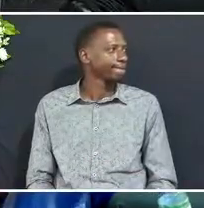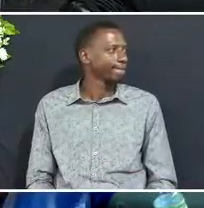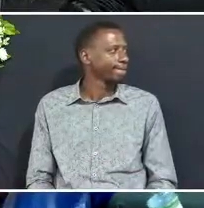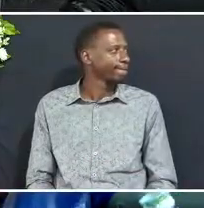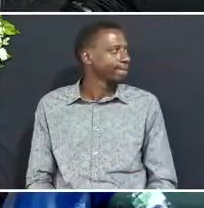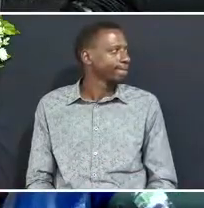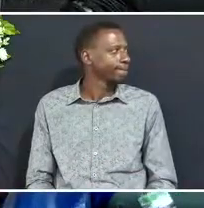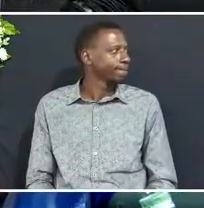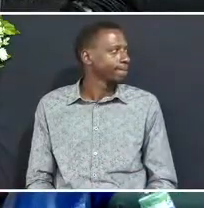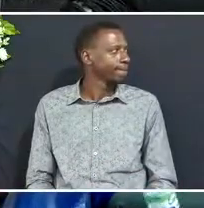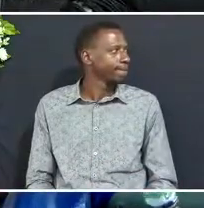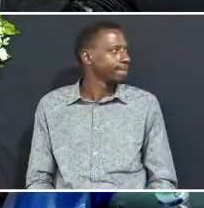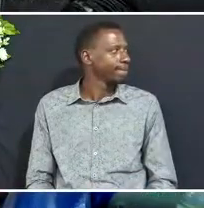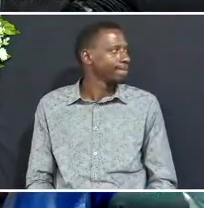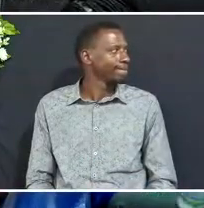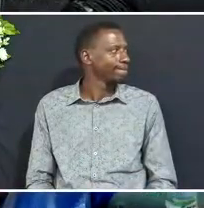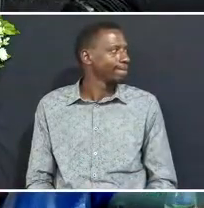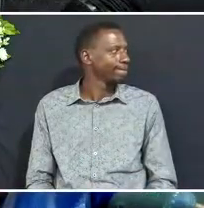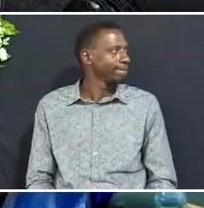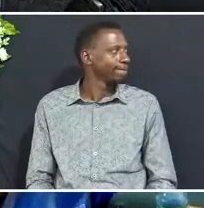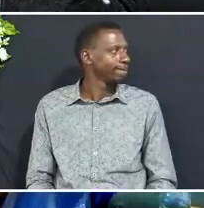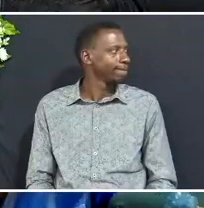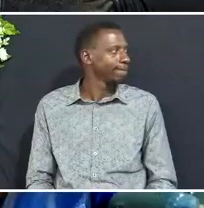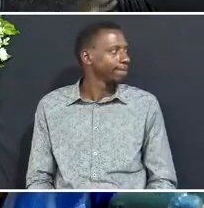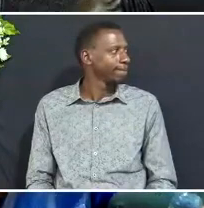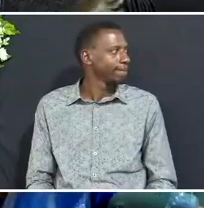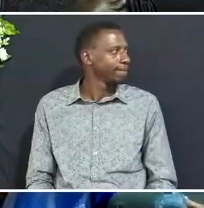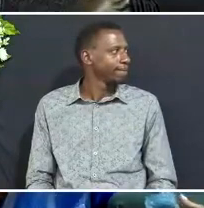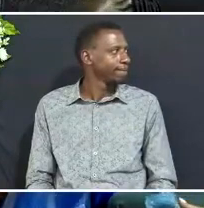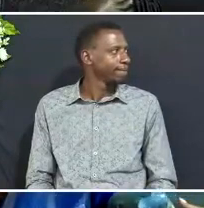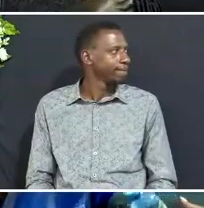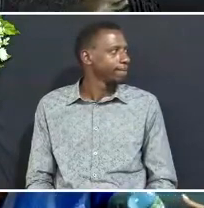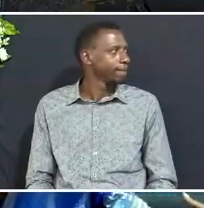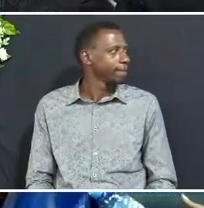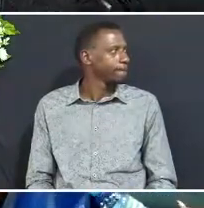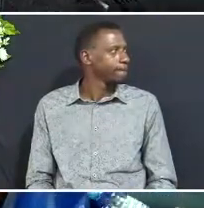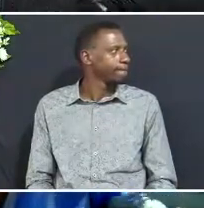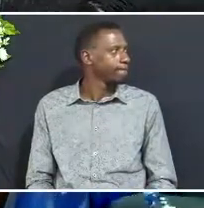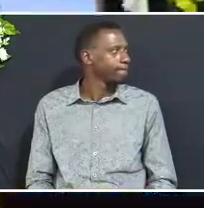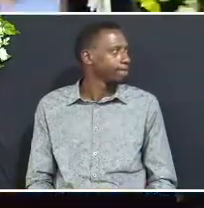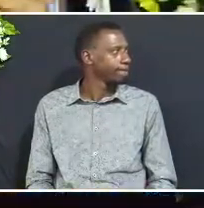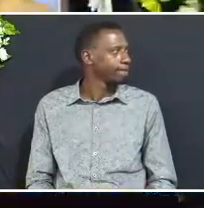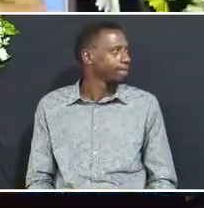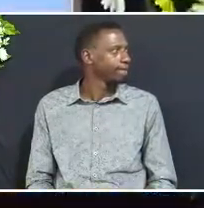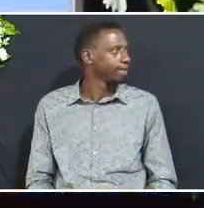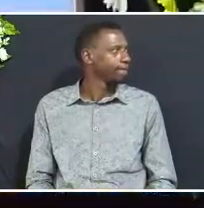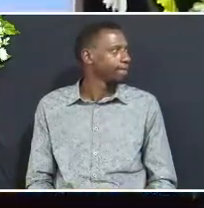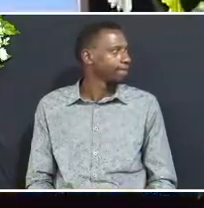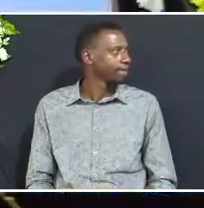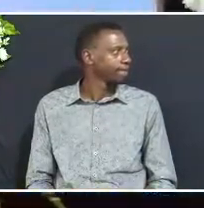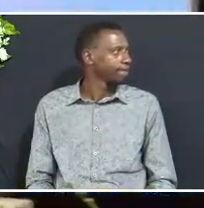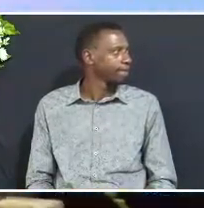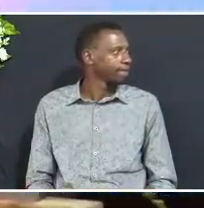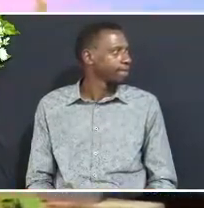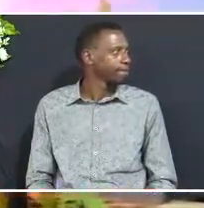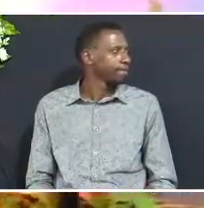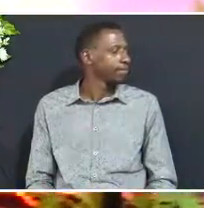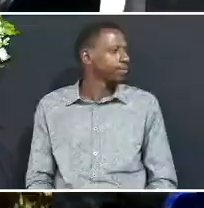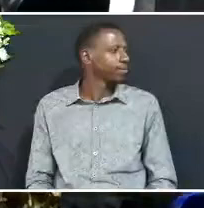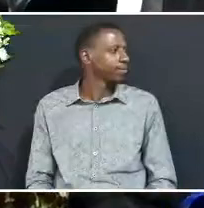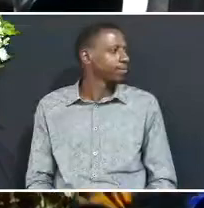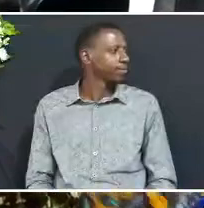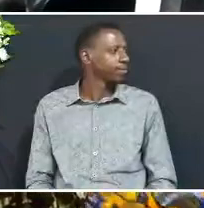Okay. No, We don't get tired doing good. You